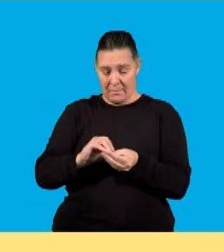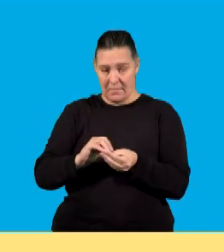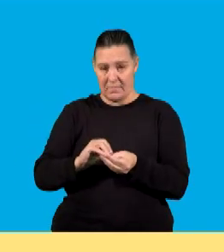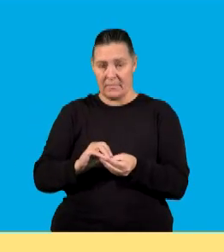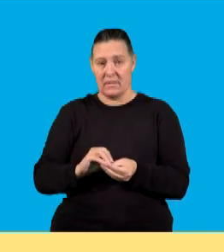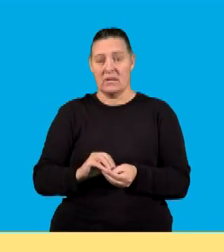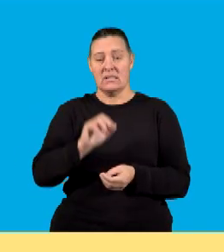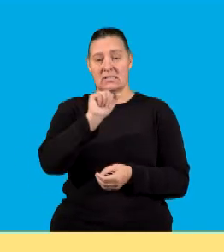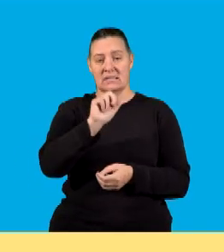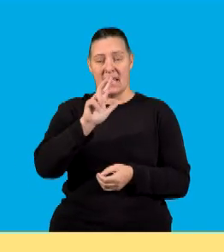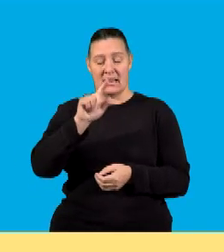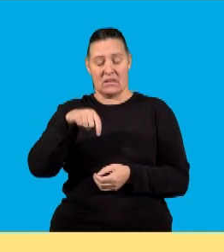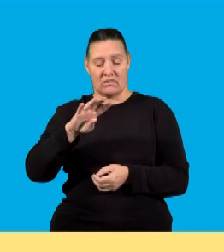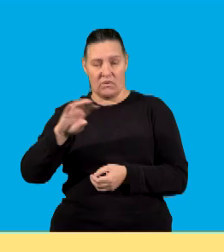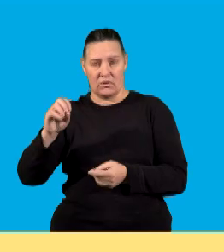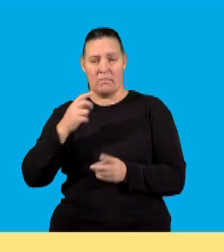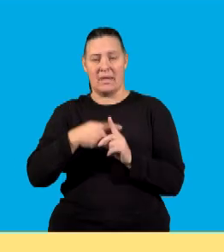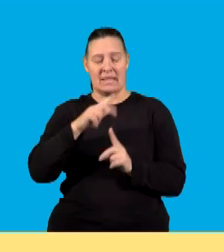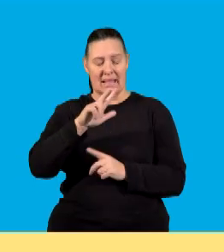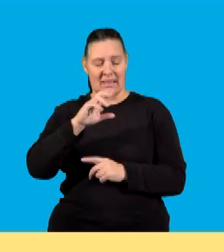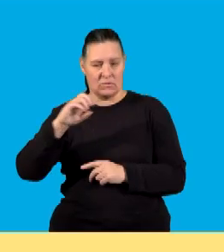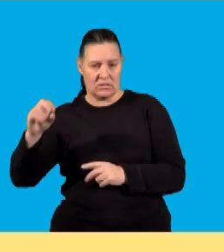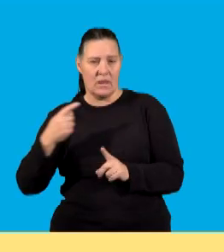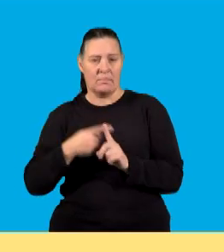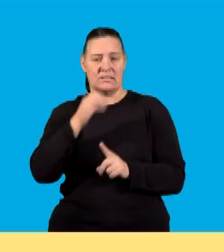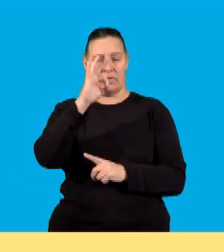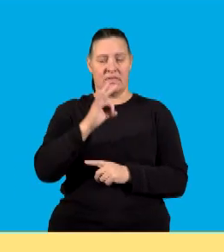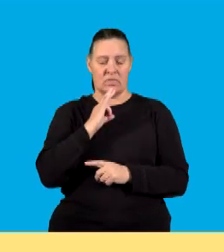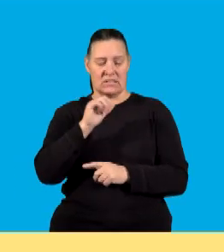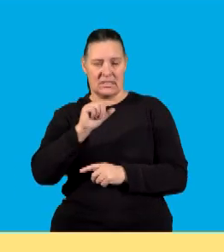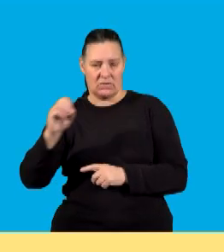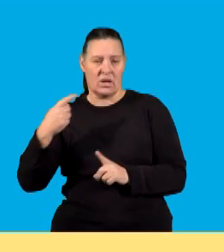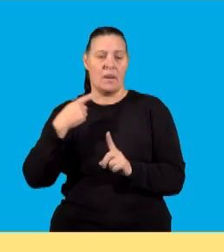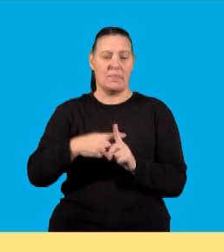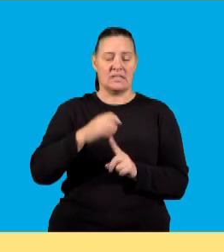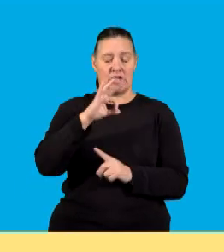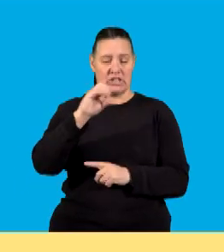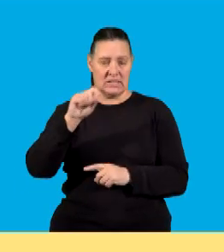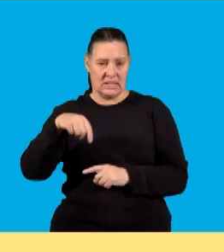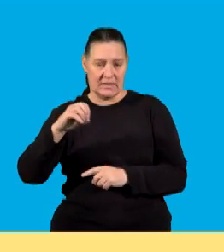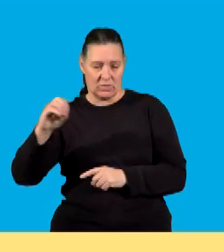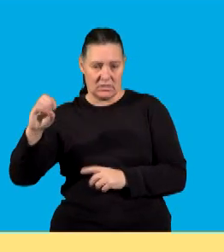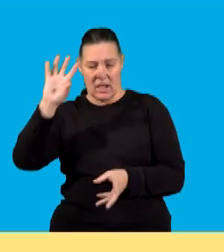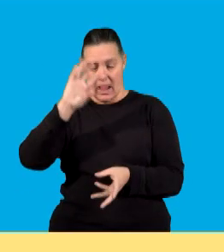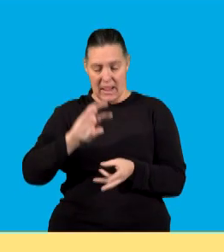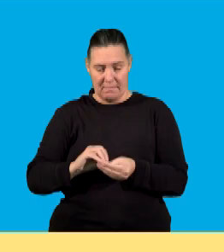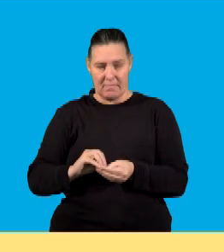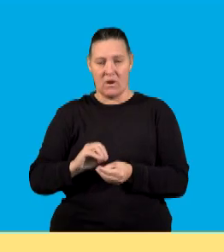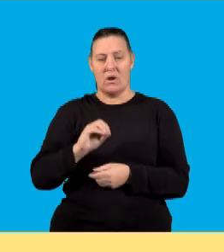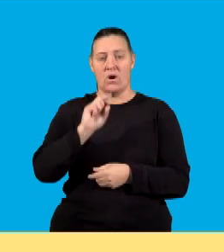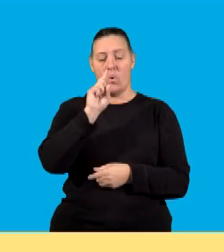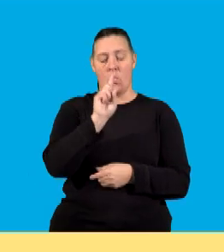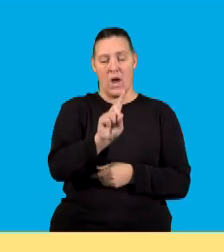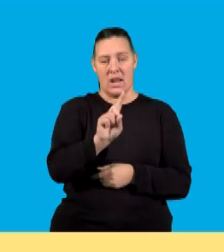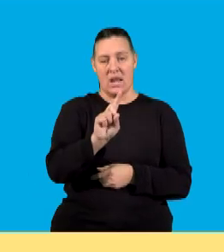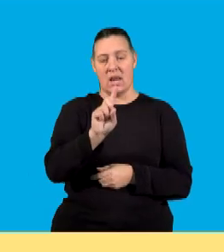If I say 68,400 plus 8,000 plus 3,600 plus 30,000, that will give me